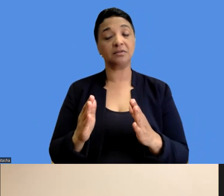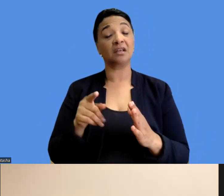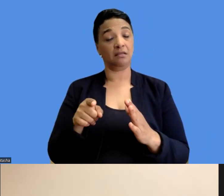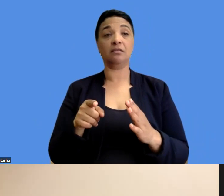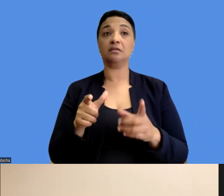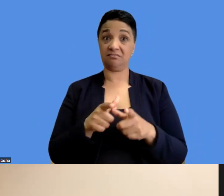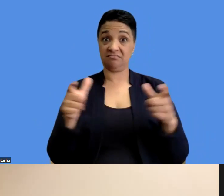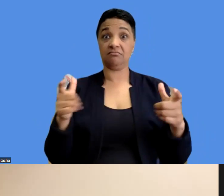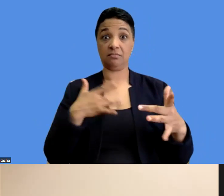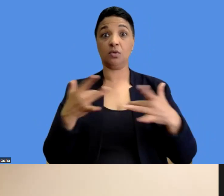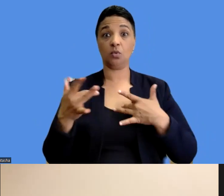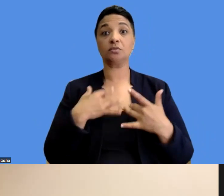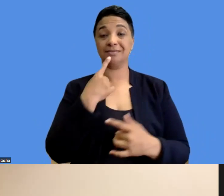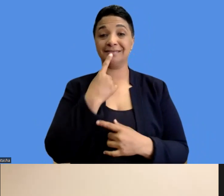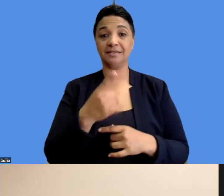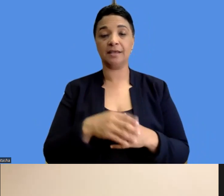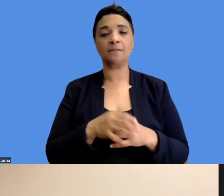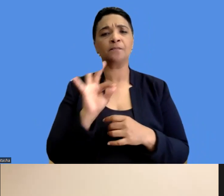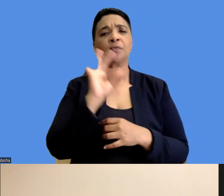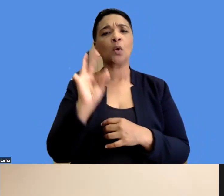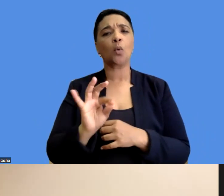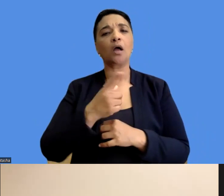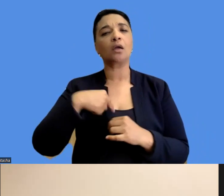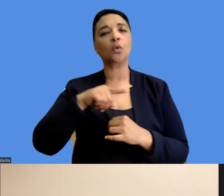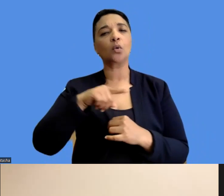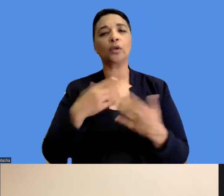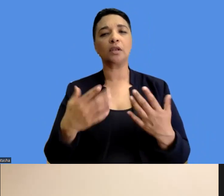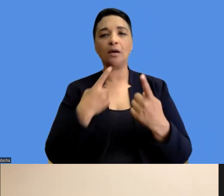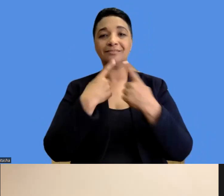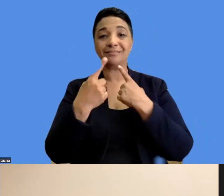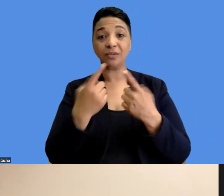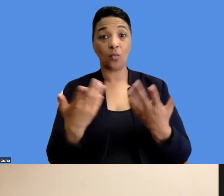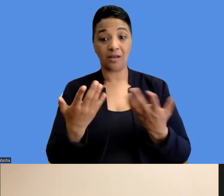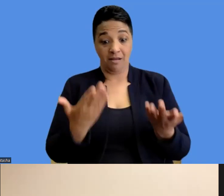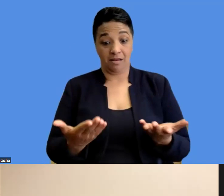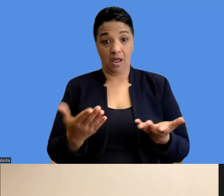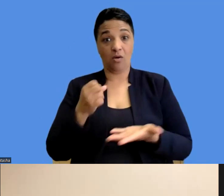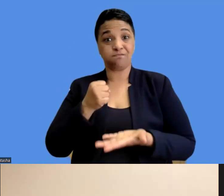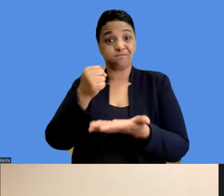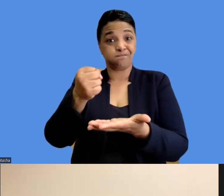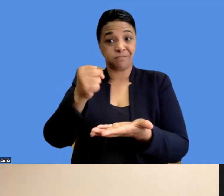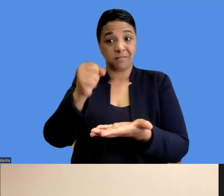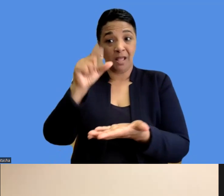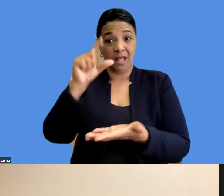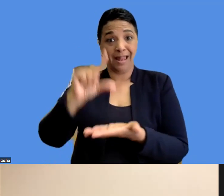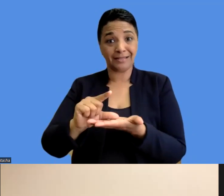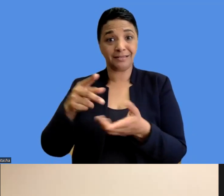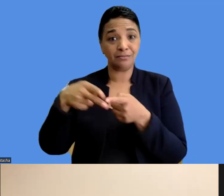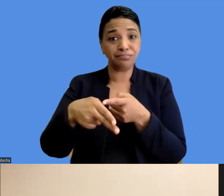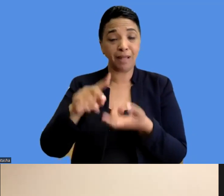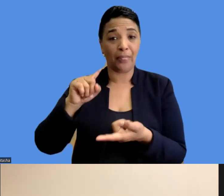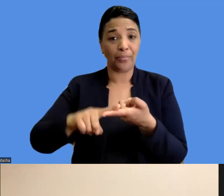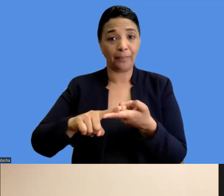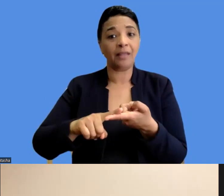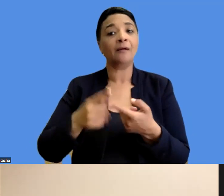you highlighted, as we are talking about the cut in the fund for the sectors, and the cut should not touch people